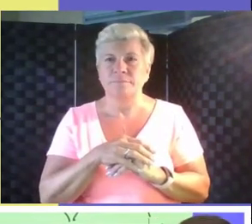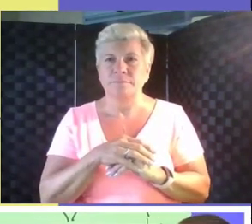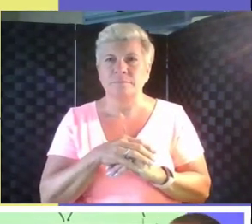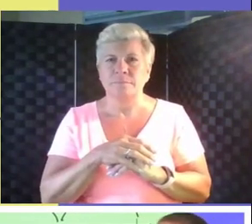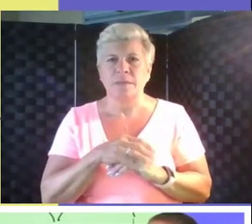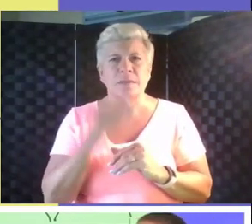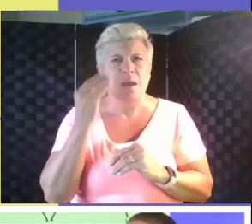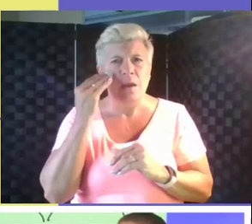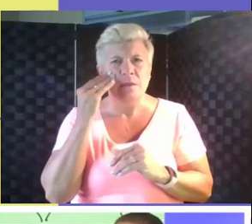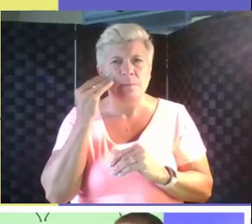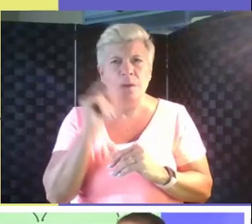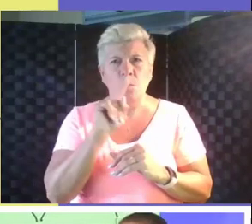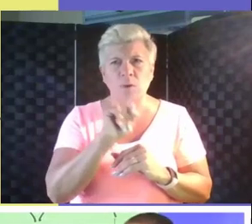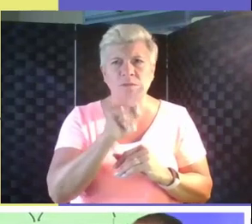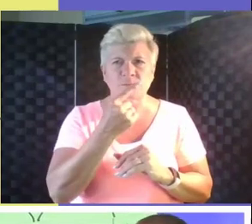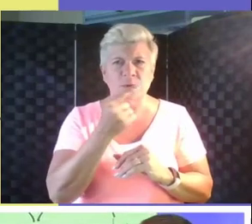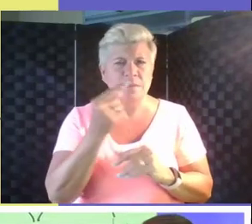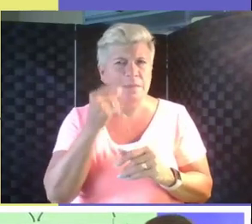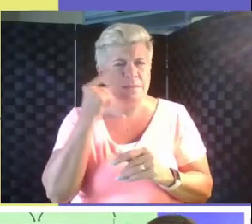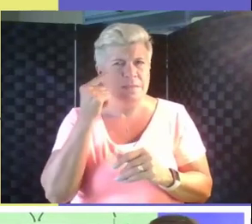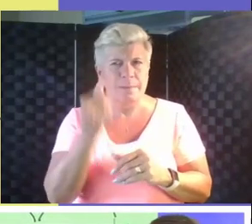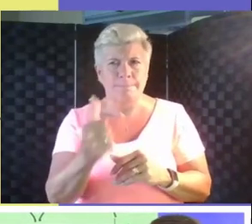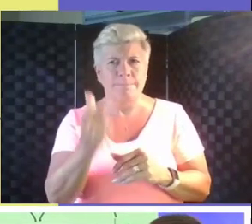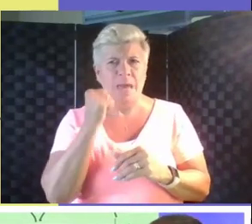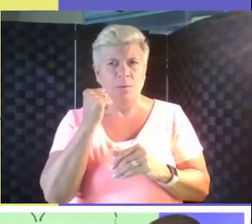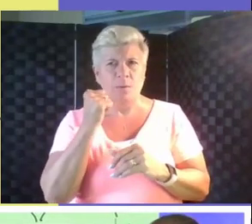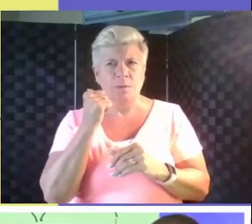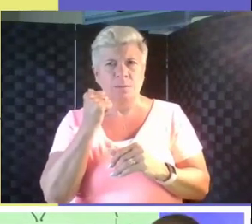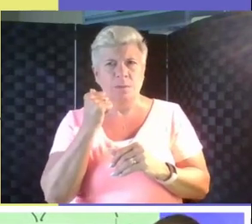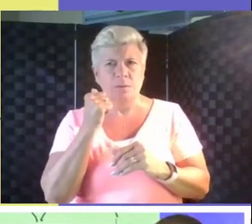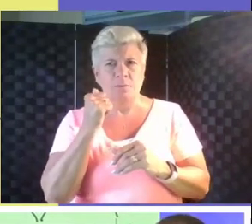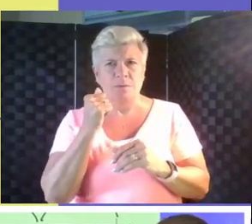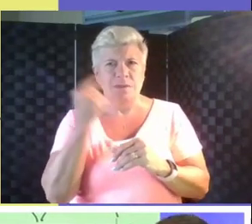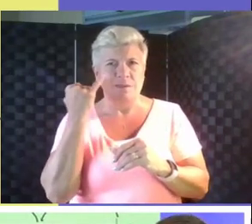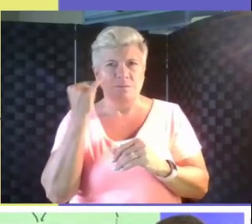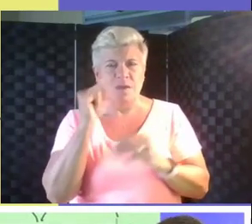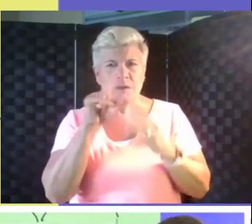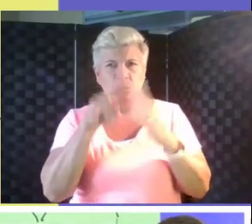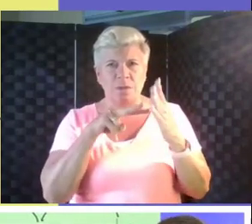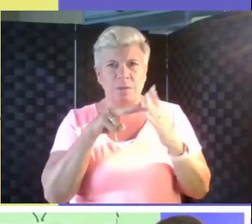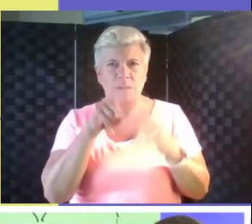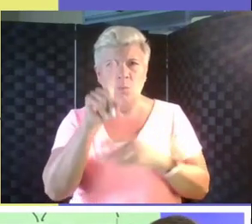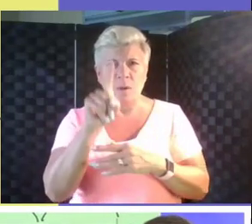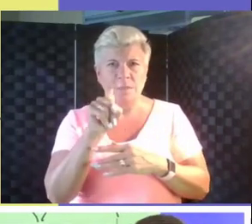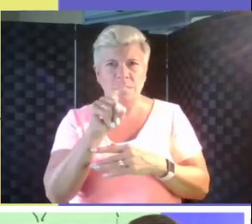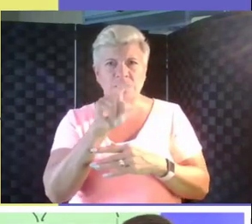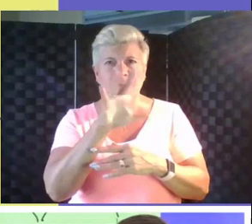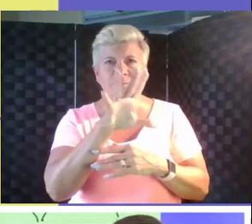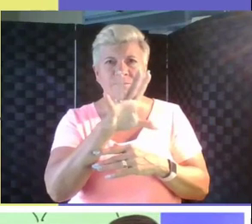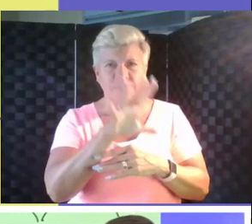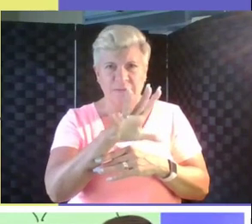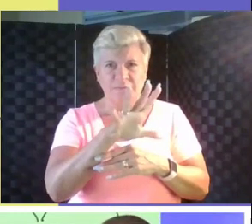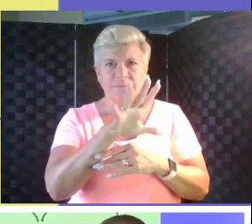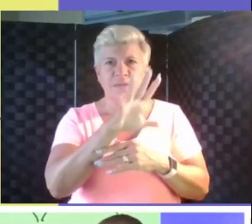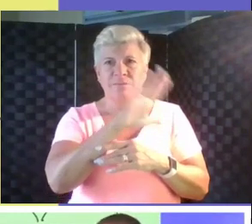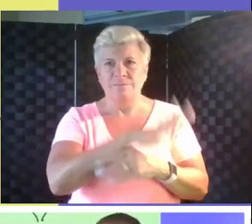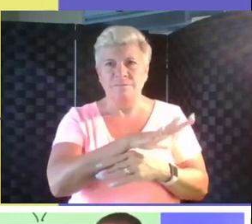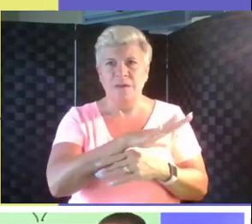Now, even though my ones are first, let's think backwards. If I read this number and I squish it all together, I've got